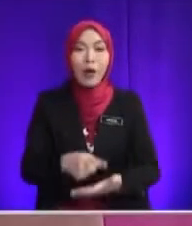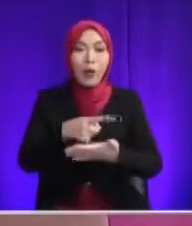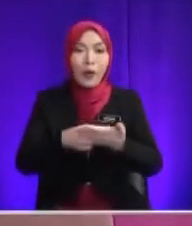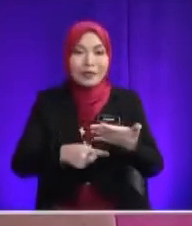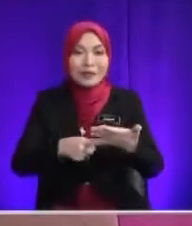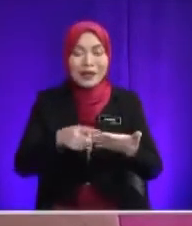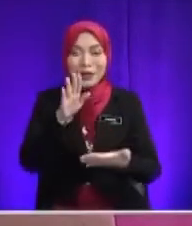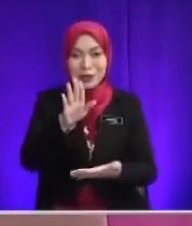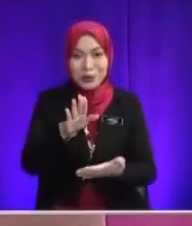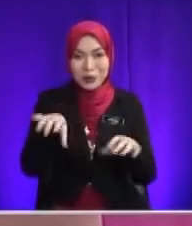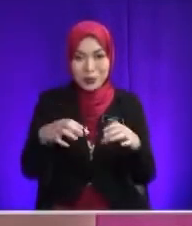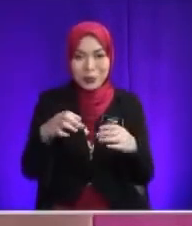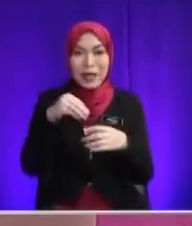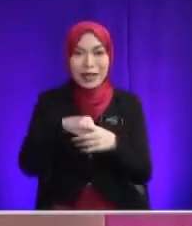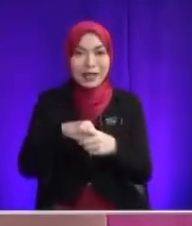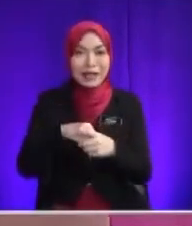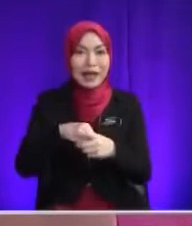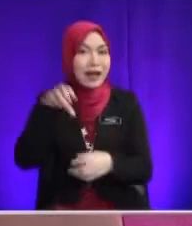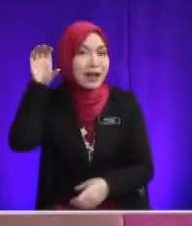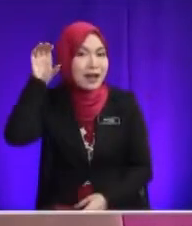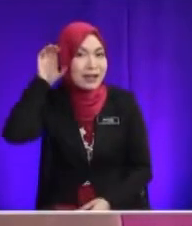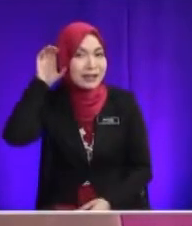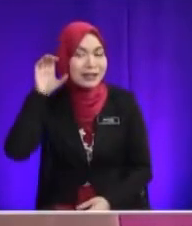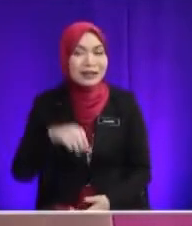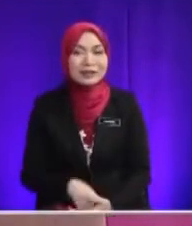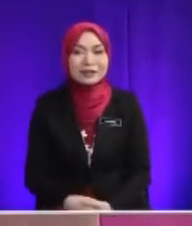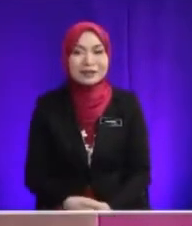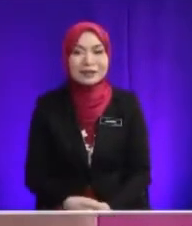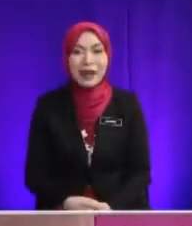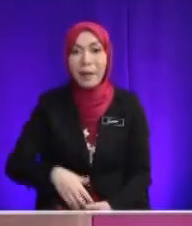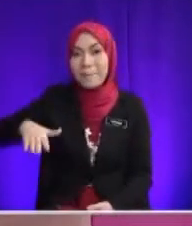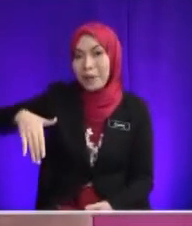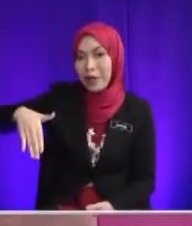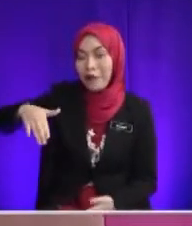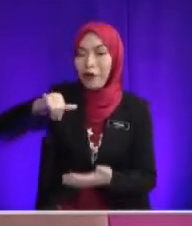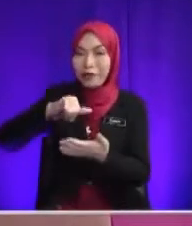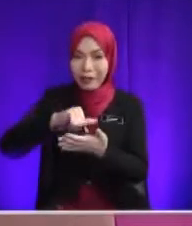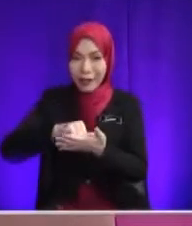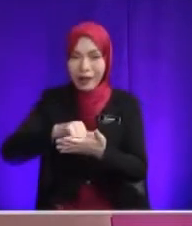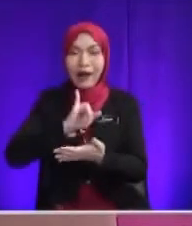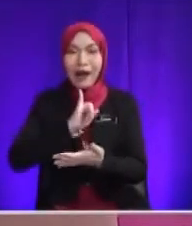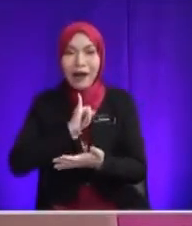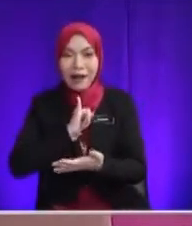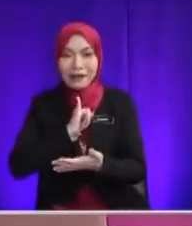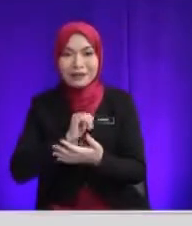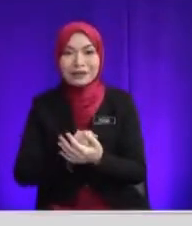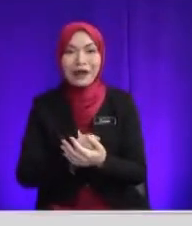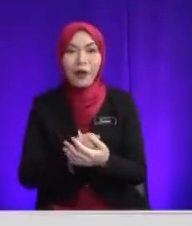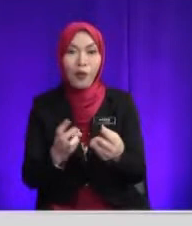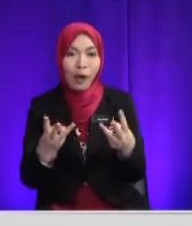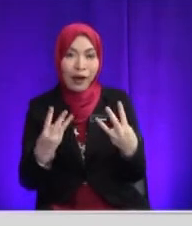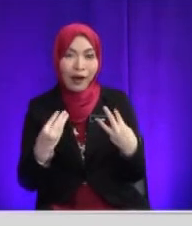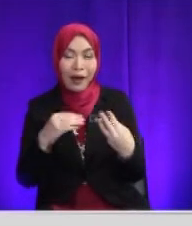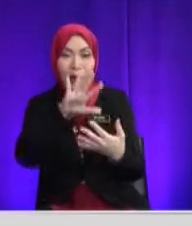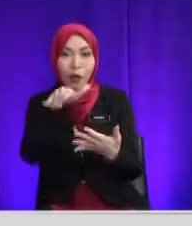for listening activity, usually we have the pre-listening first, which is what to do before listening. Okay. So before the listening, I would suggest the students to read all the questions and